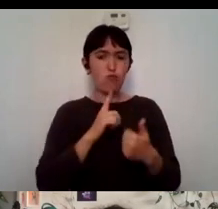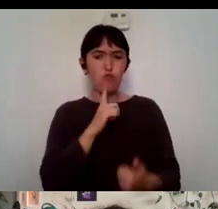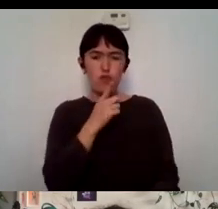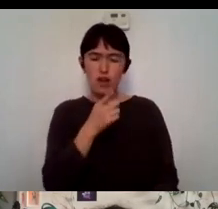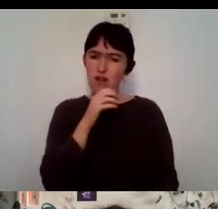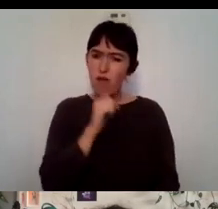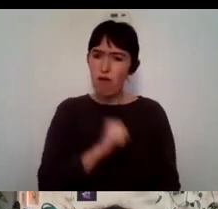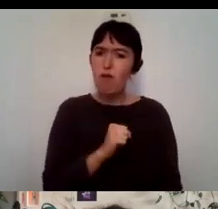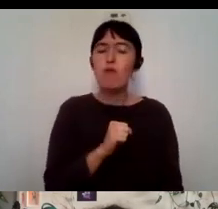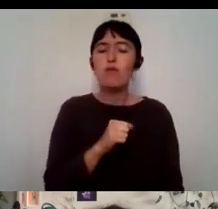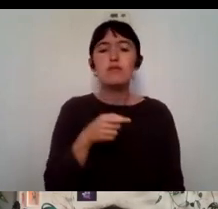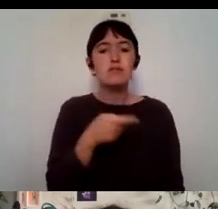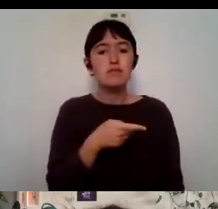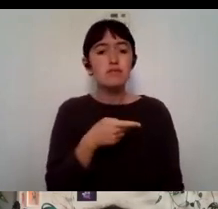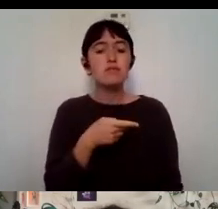form of